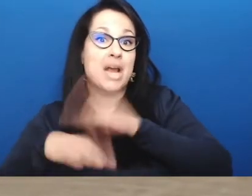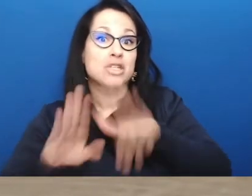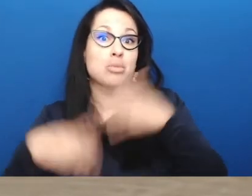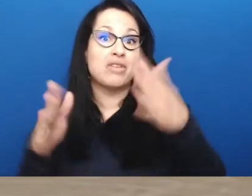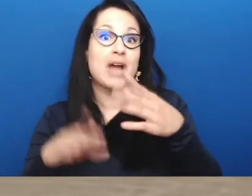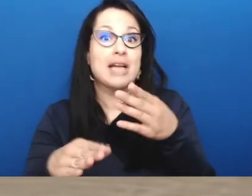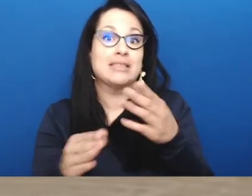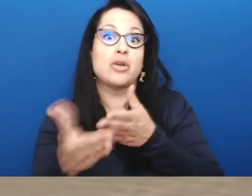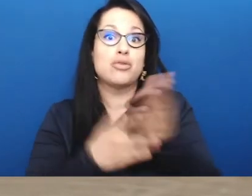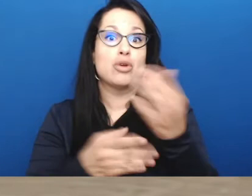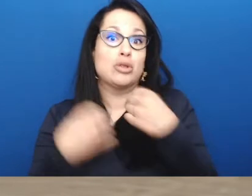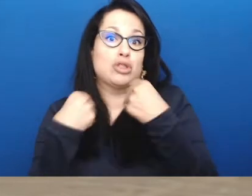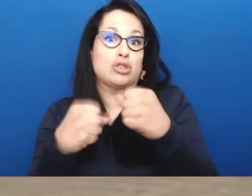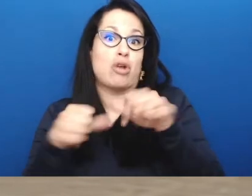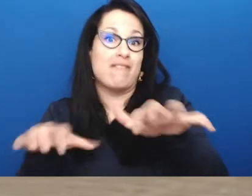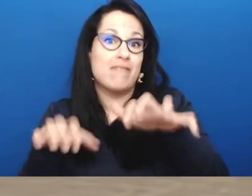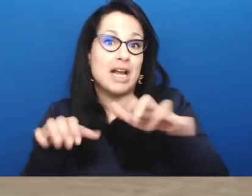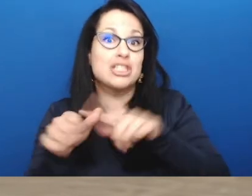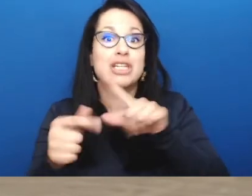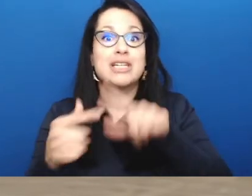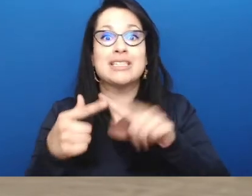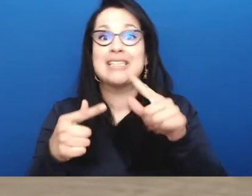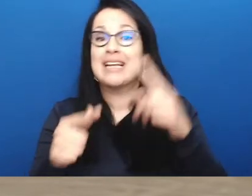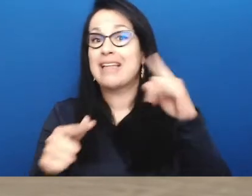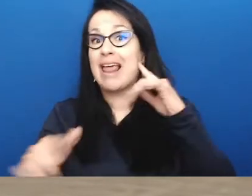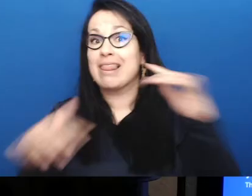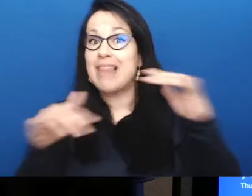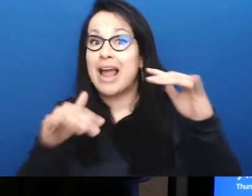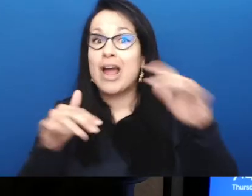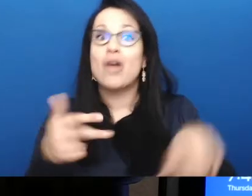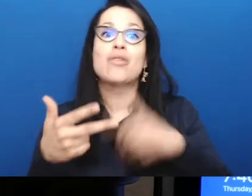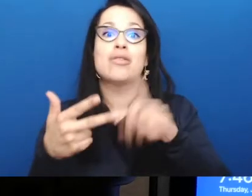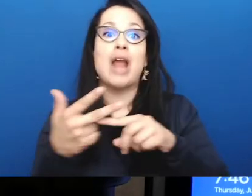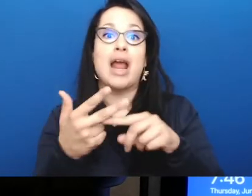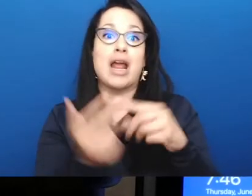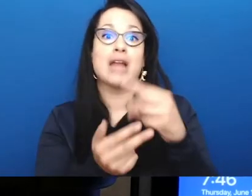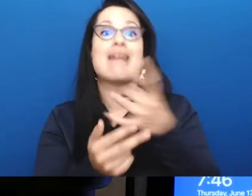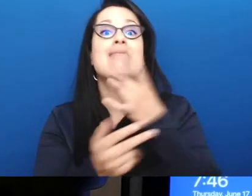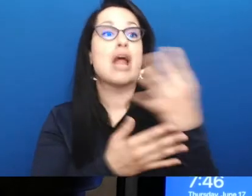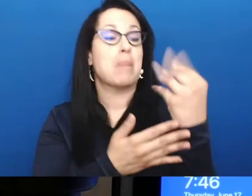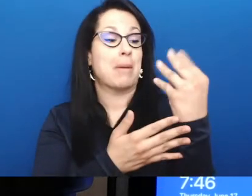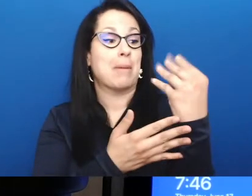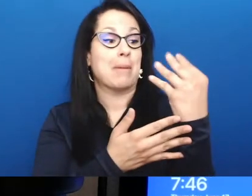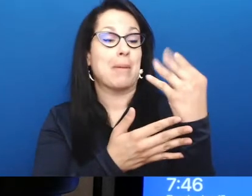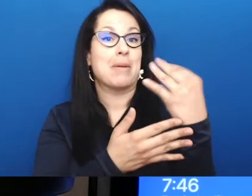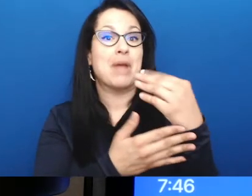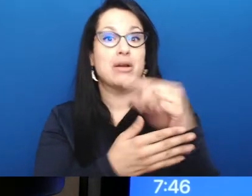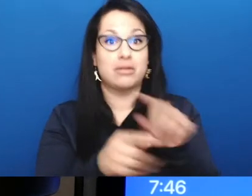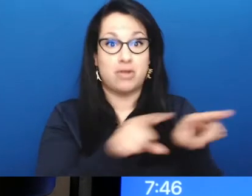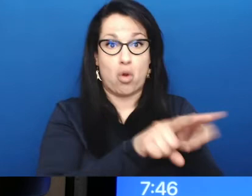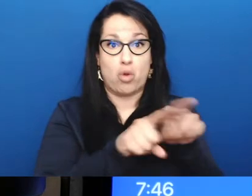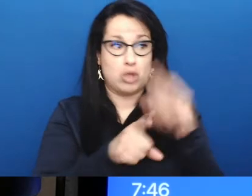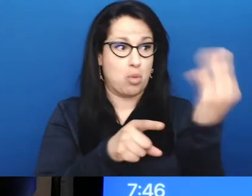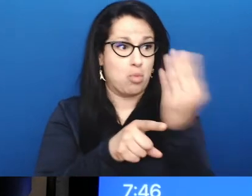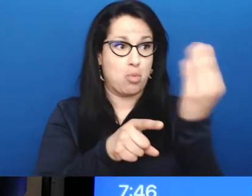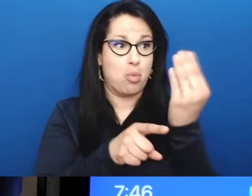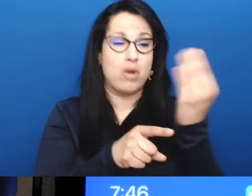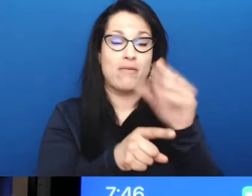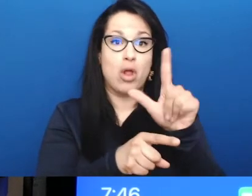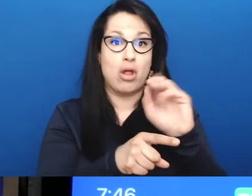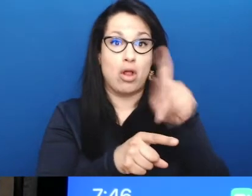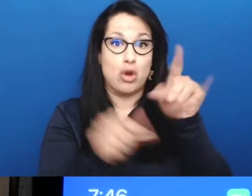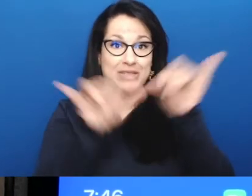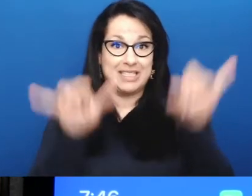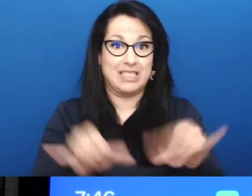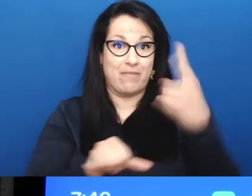with selectable tones, and a bright flashing strobe. A portable tabletop loop system with microphone